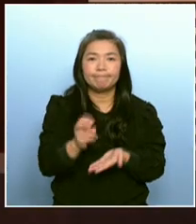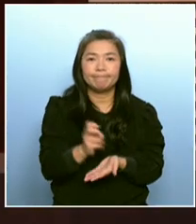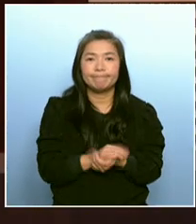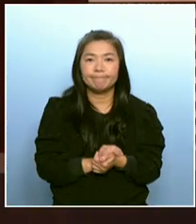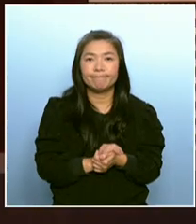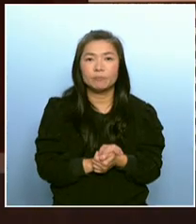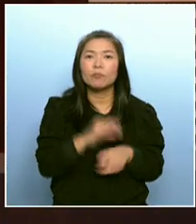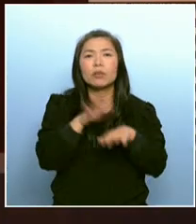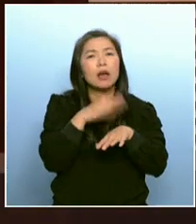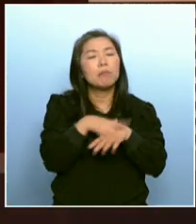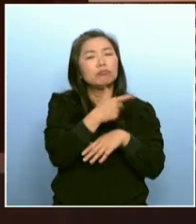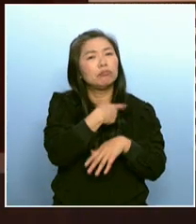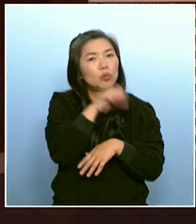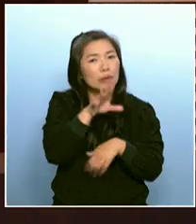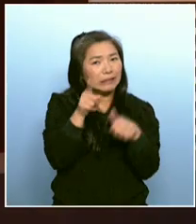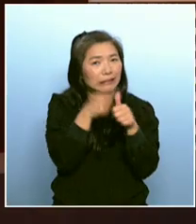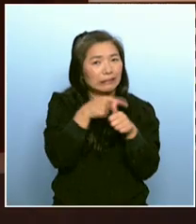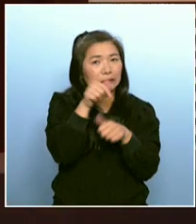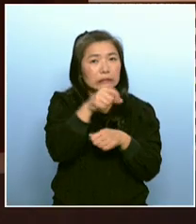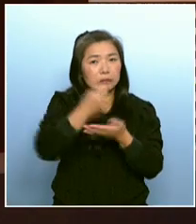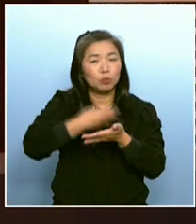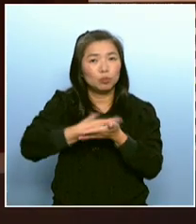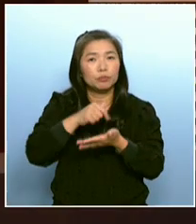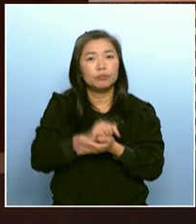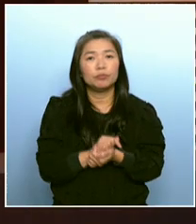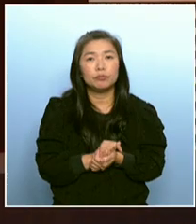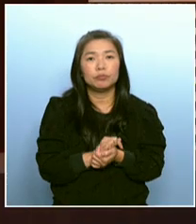This incentive has been rolled out since the inception of the fund.